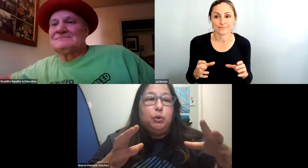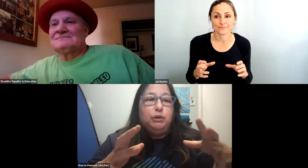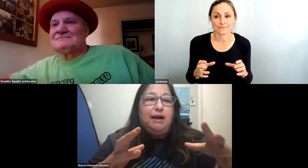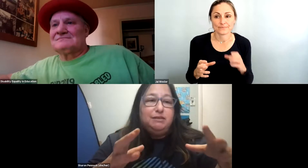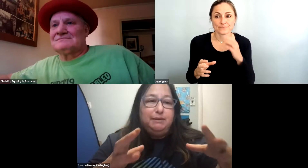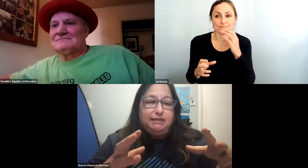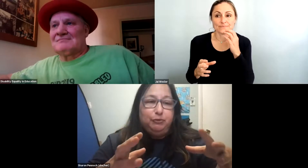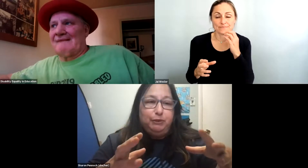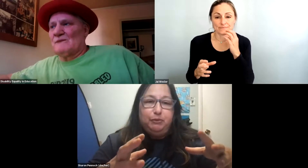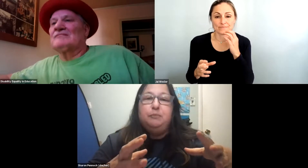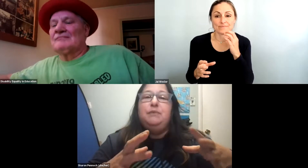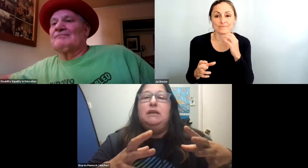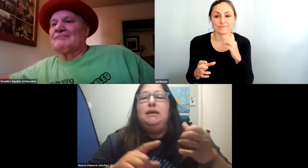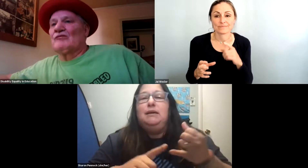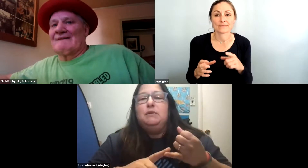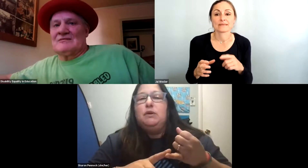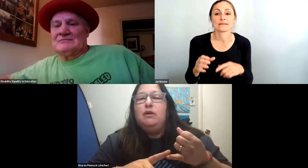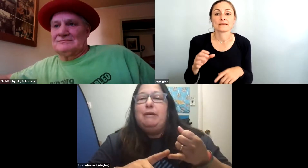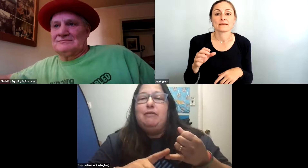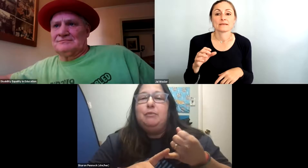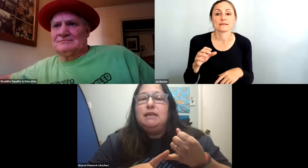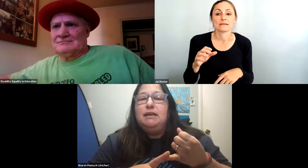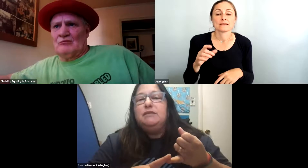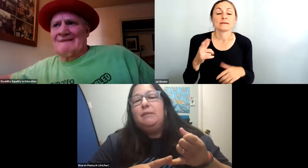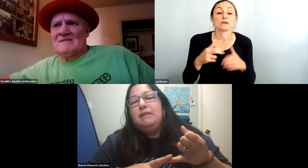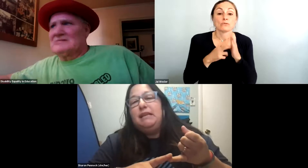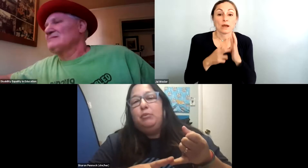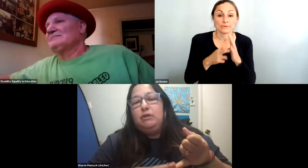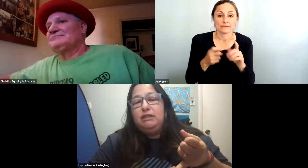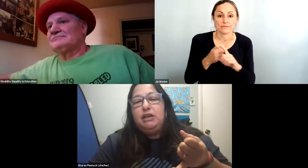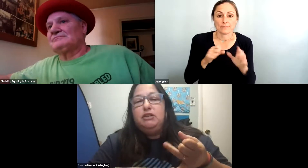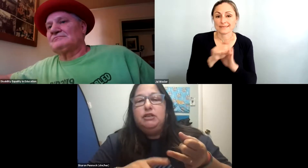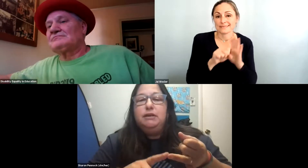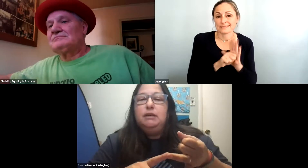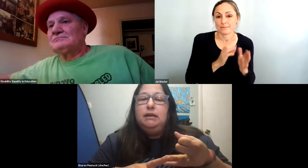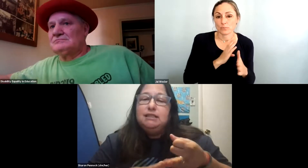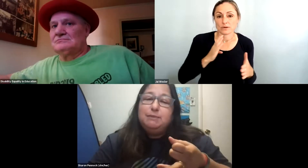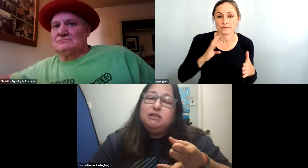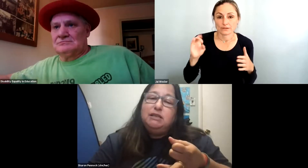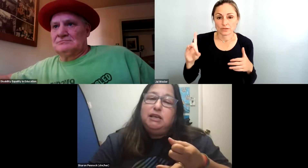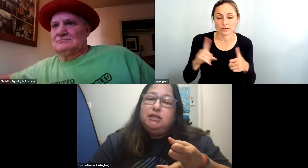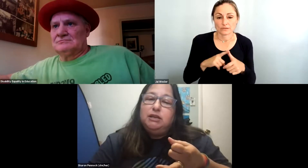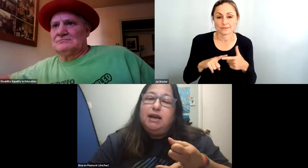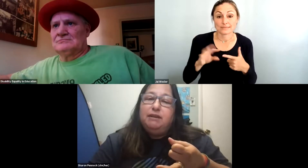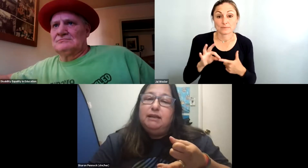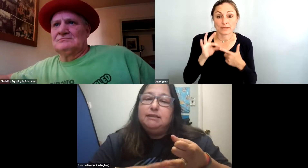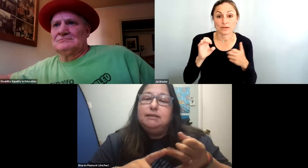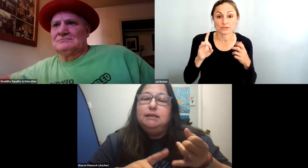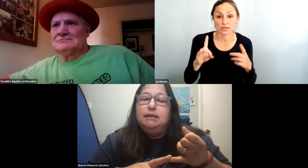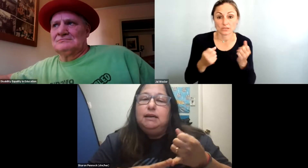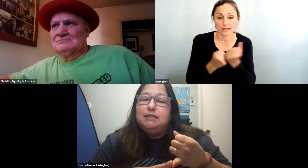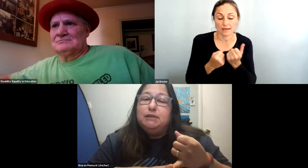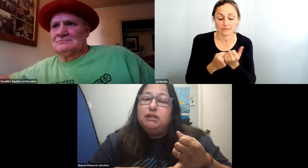75% total have to be disabled people. So there will be representatives from the State Board of Education, Special Education